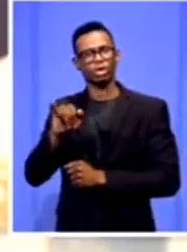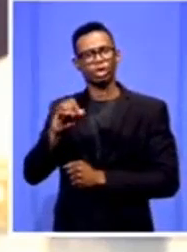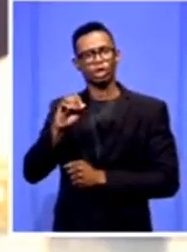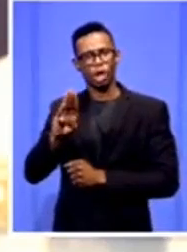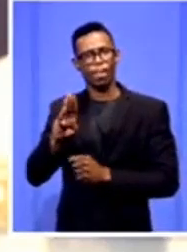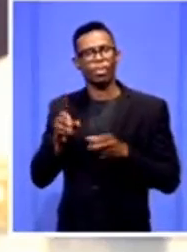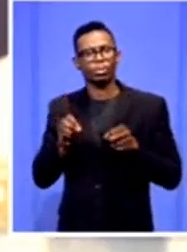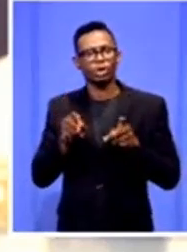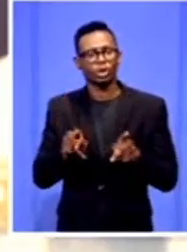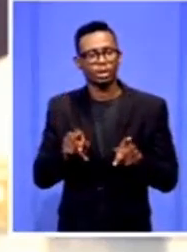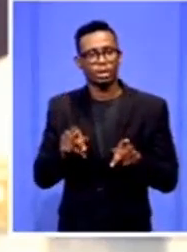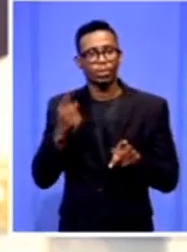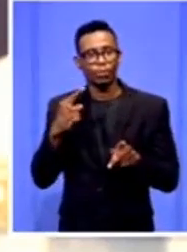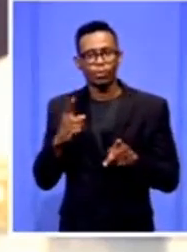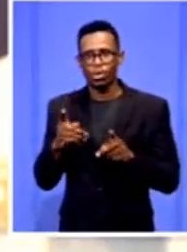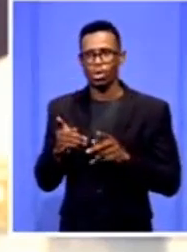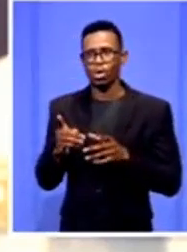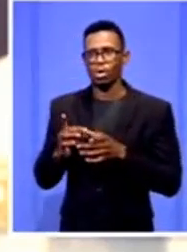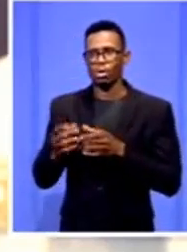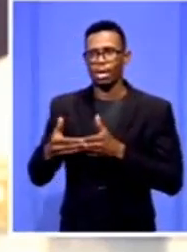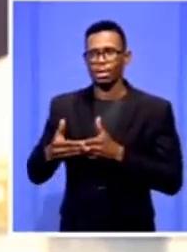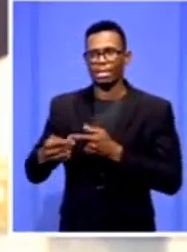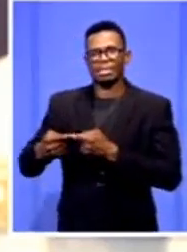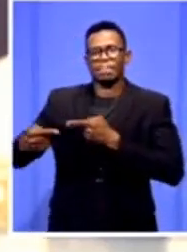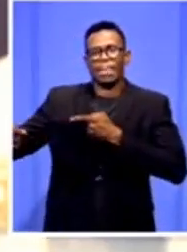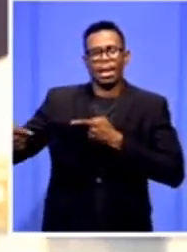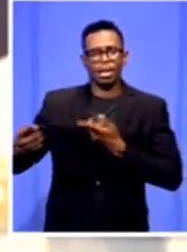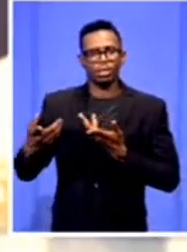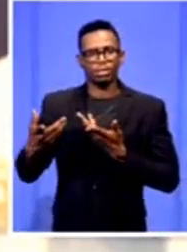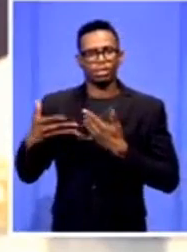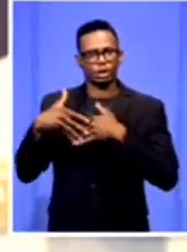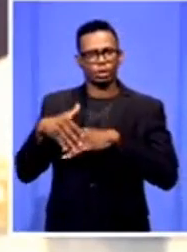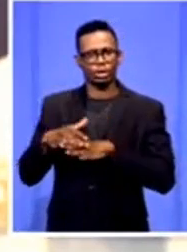works program. Besides job creation,